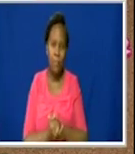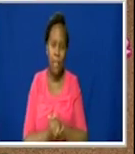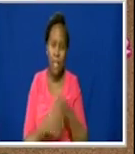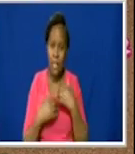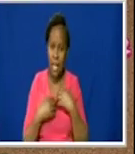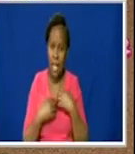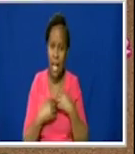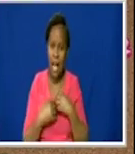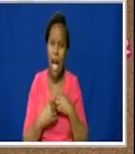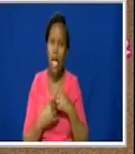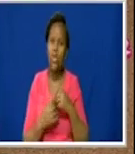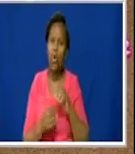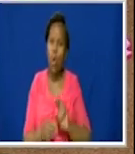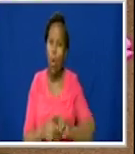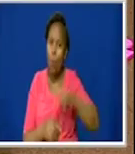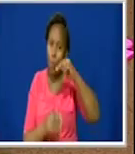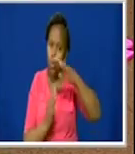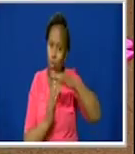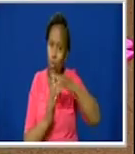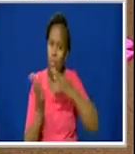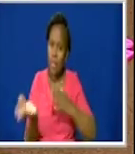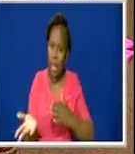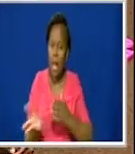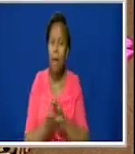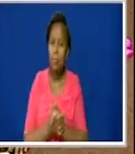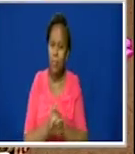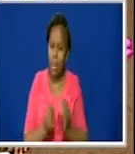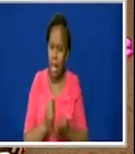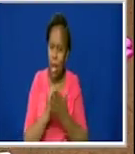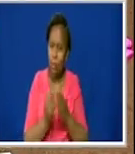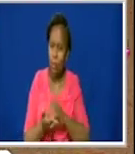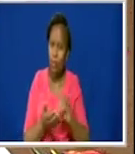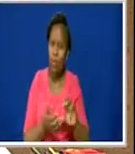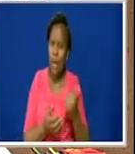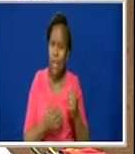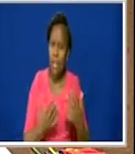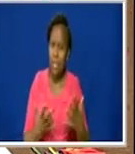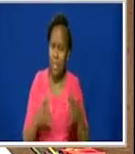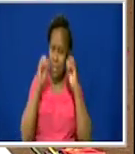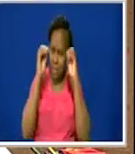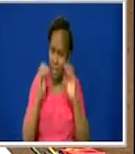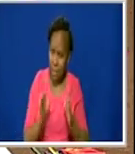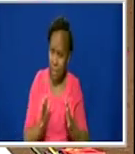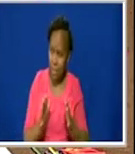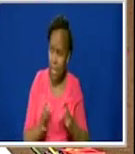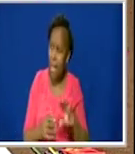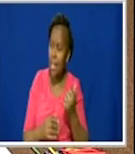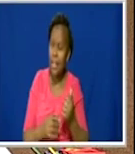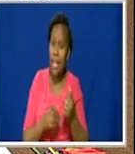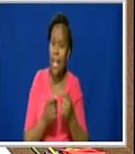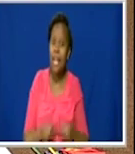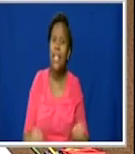has bottle tops. Oh, yes. Let me help you to remove the items. Teacher. Yes. There's a